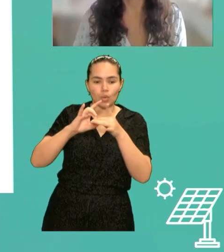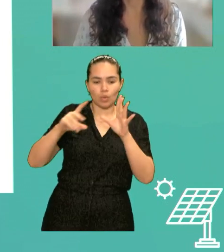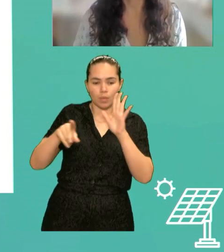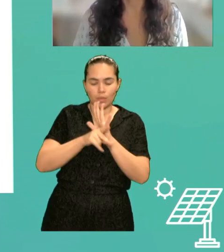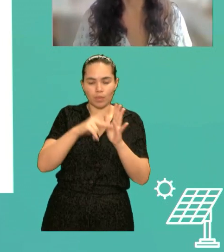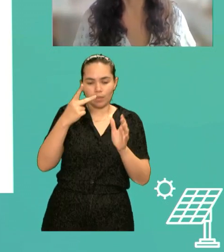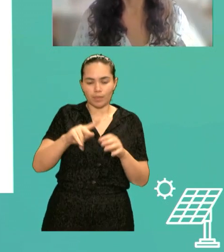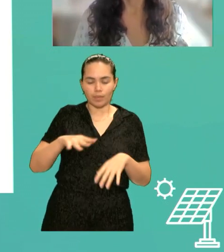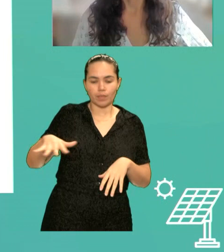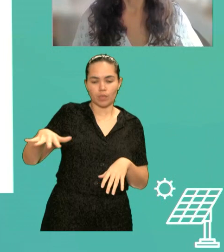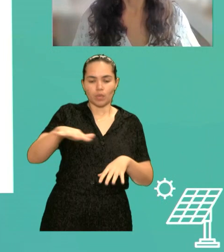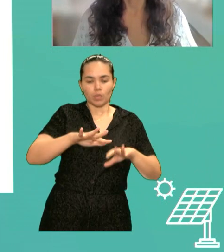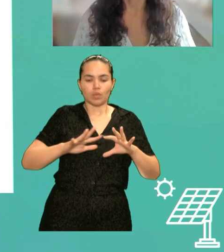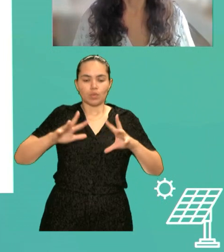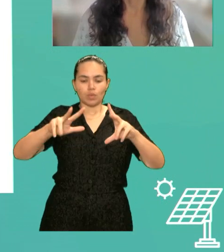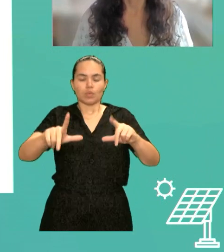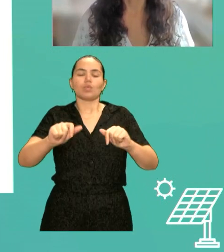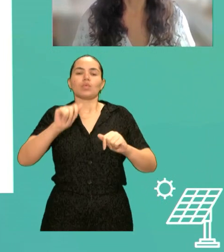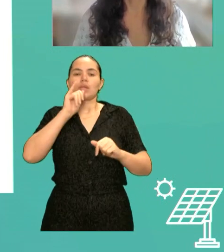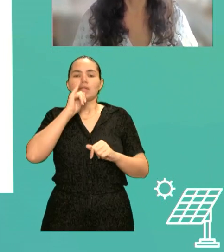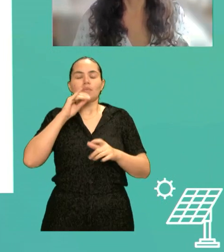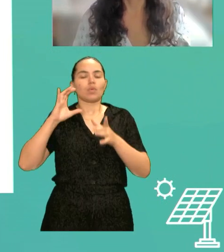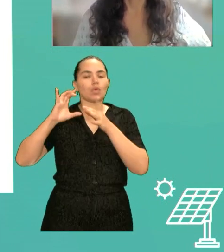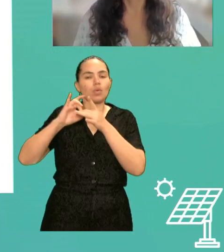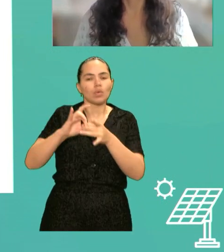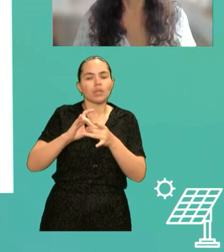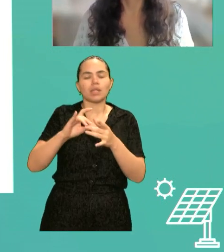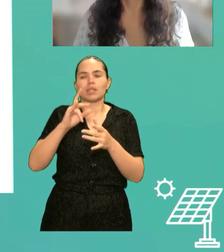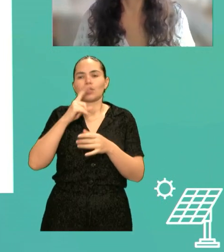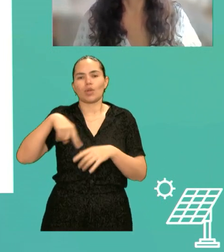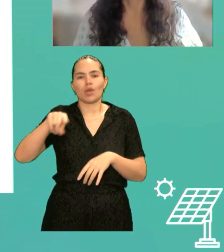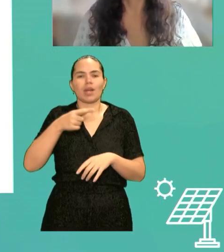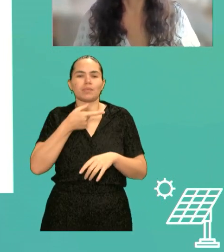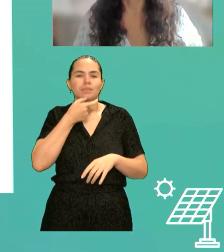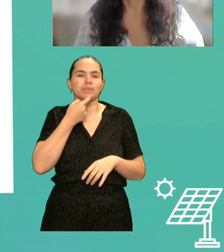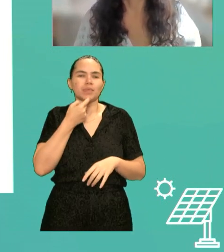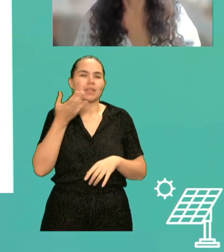these war situations